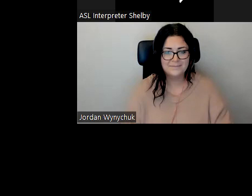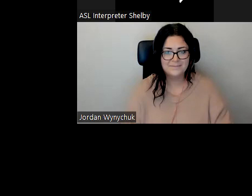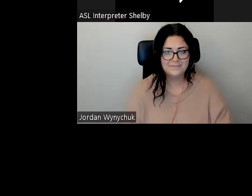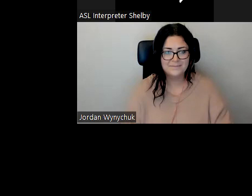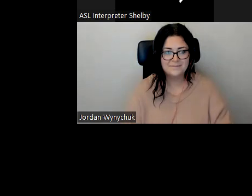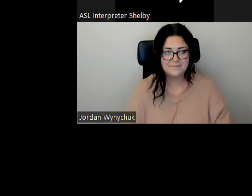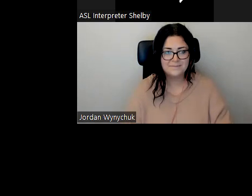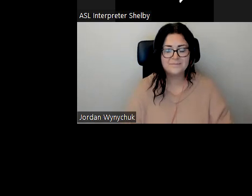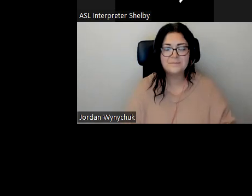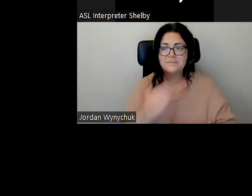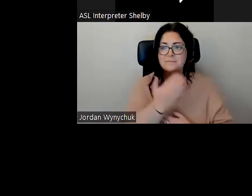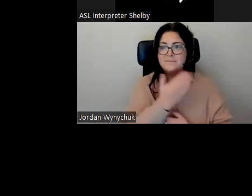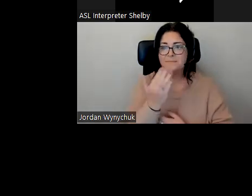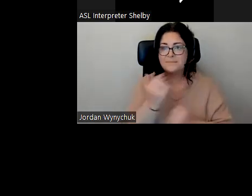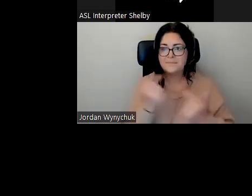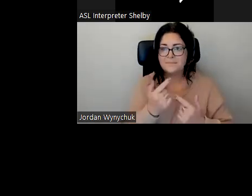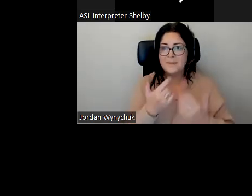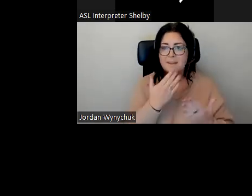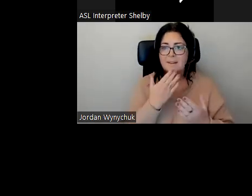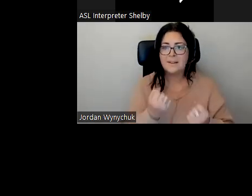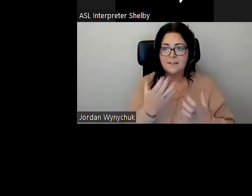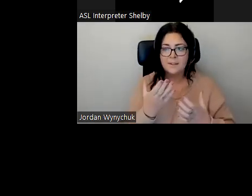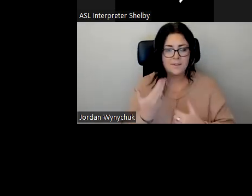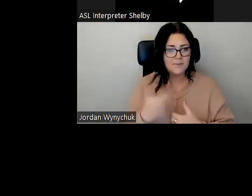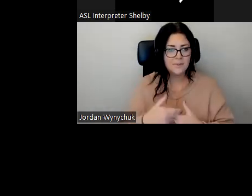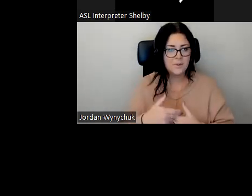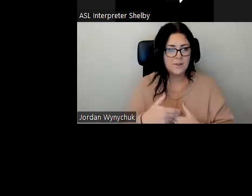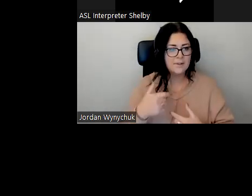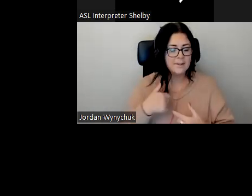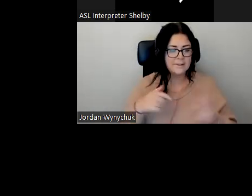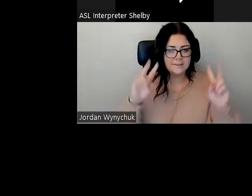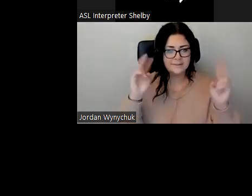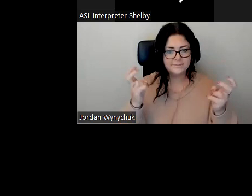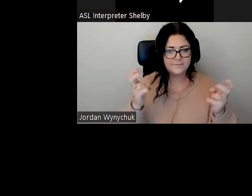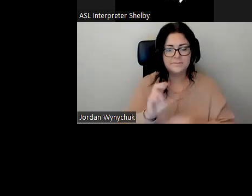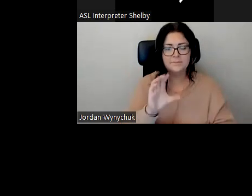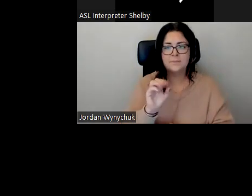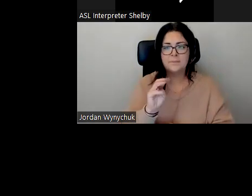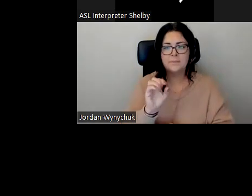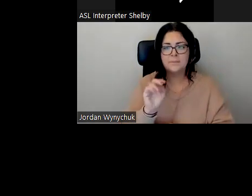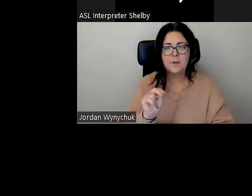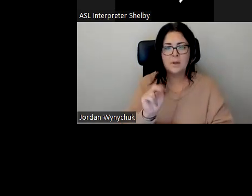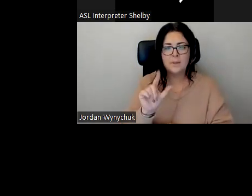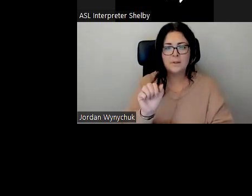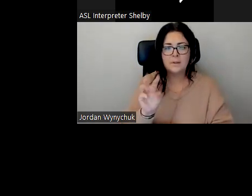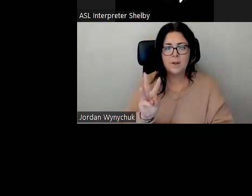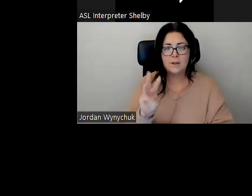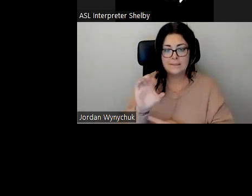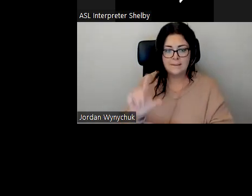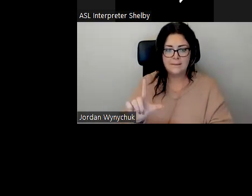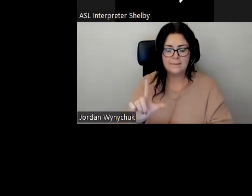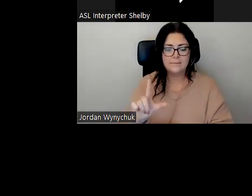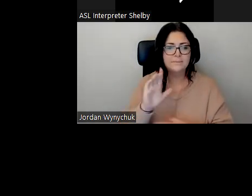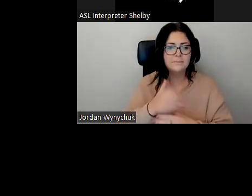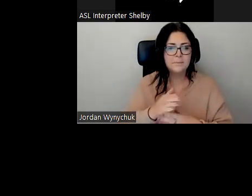Good morning, everybody, and thank you for joining our Let's Talk About Common Law Partner Rights. I'm Catherine. I'm